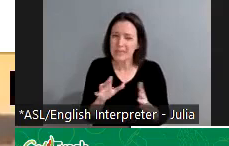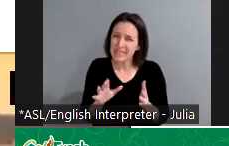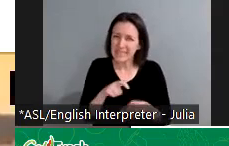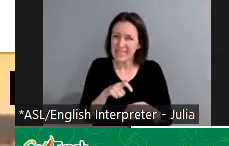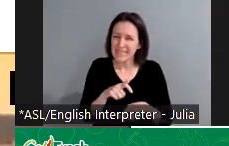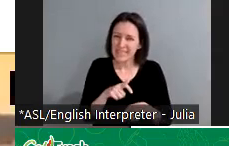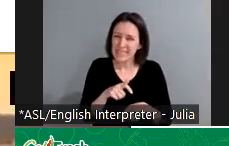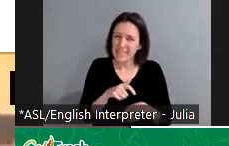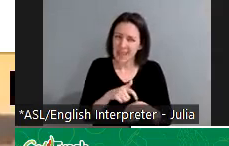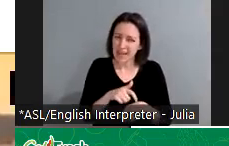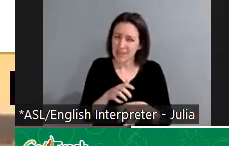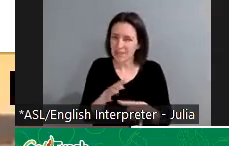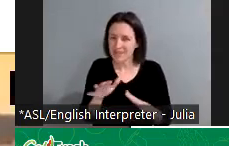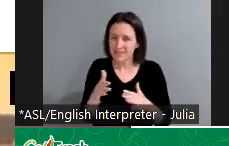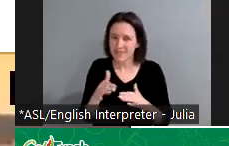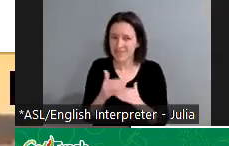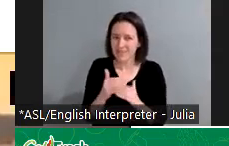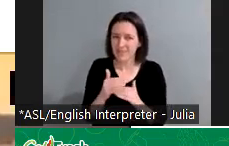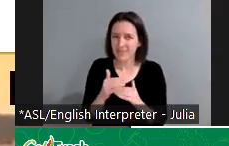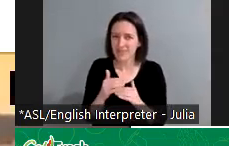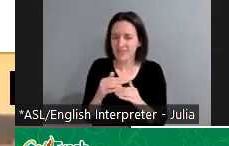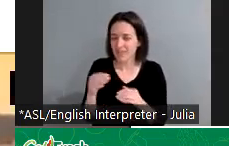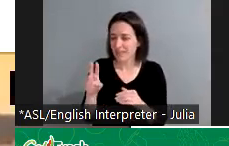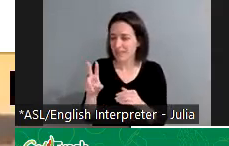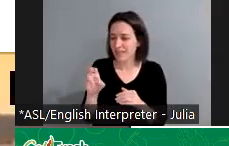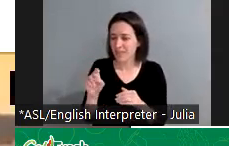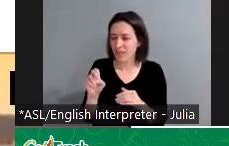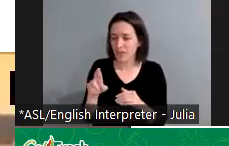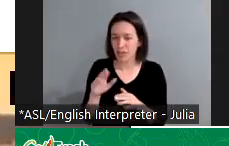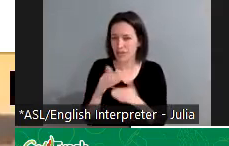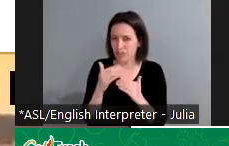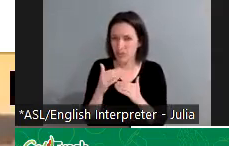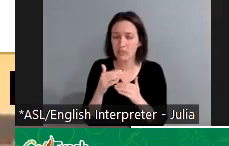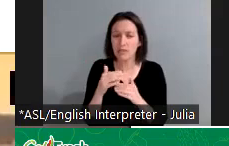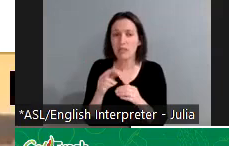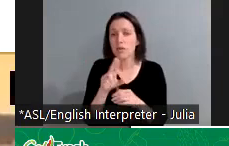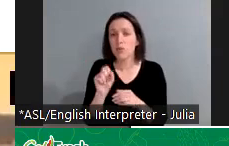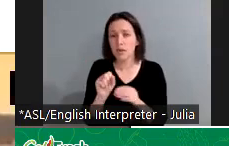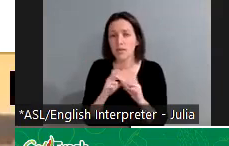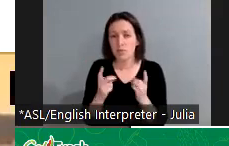and vendor constraints, the U.S. Department of Agriculture has provided some flexibility on issuance timeframes